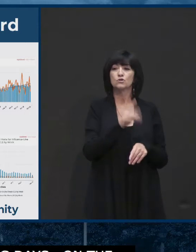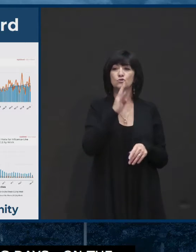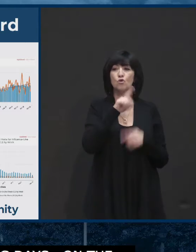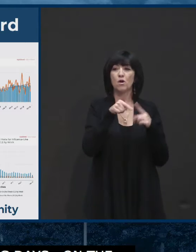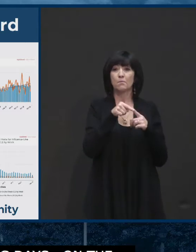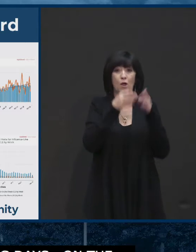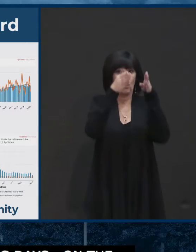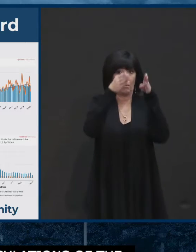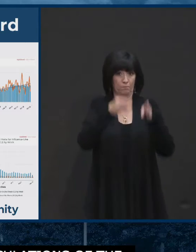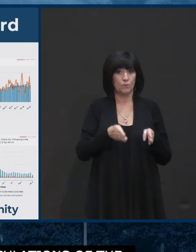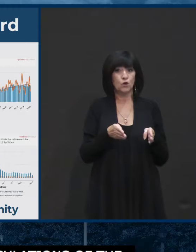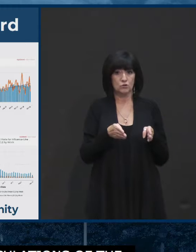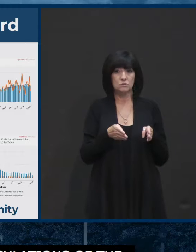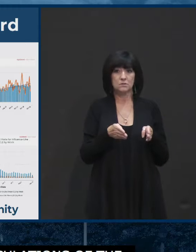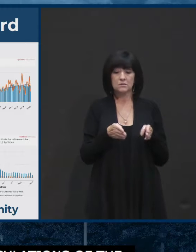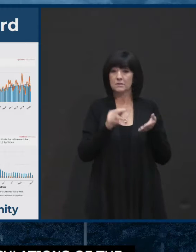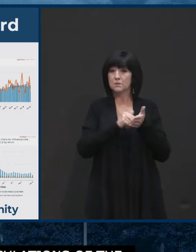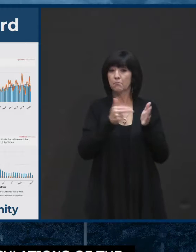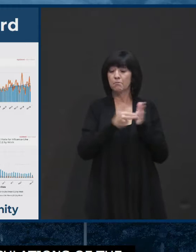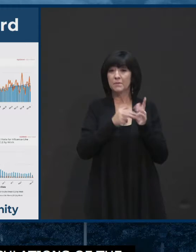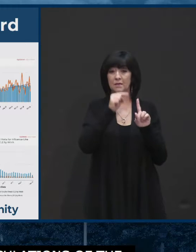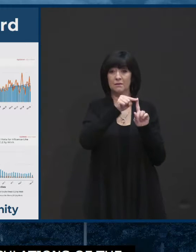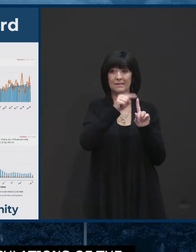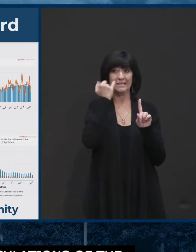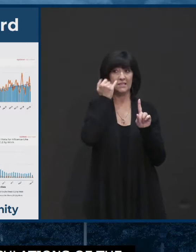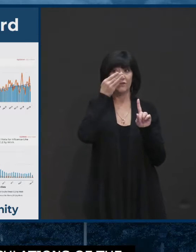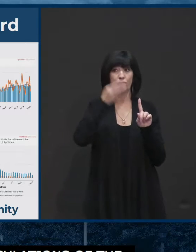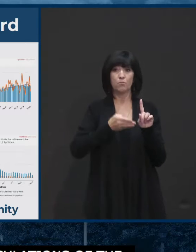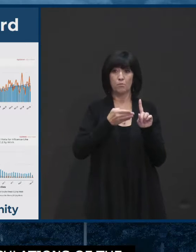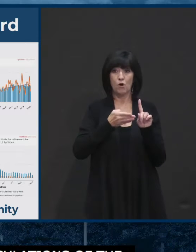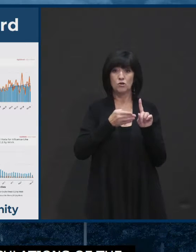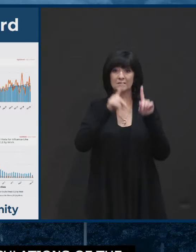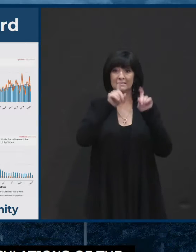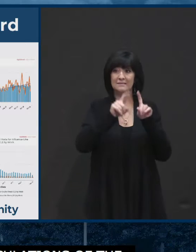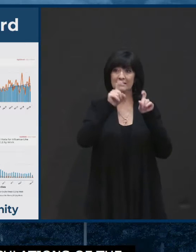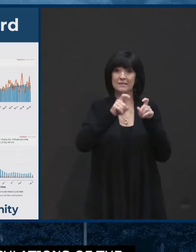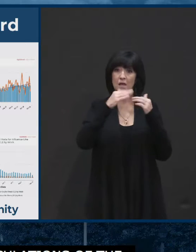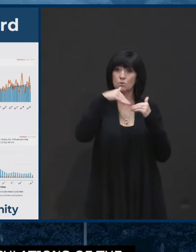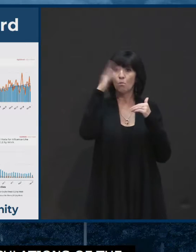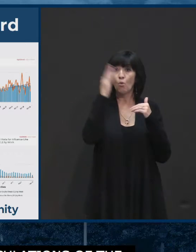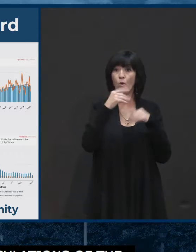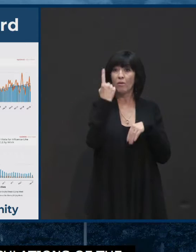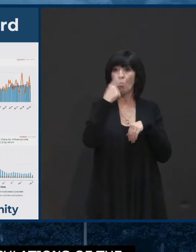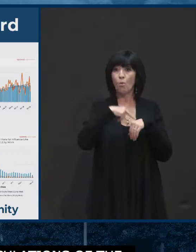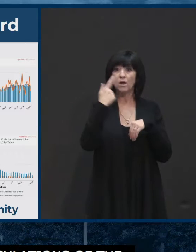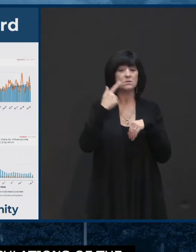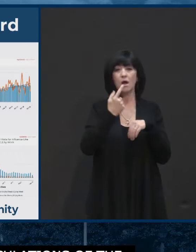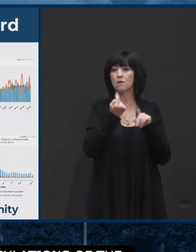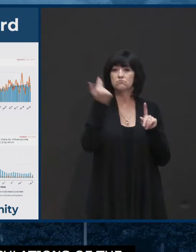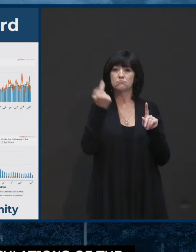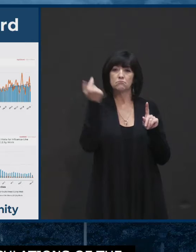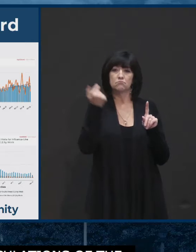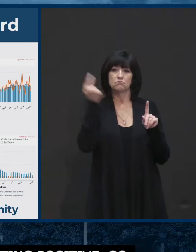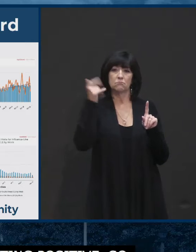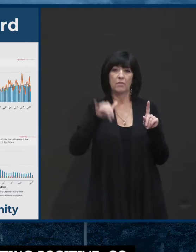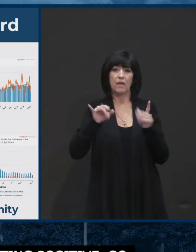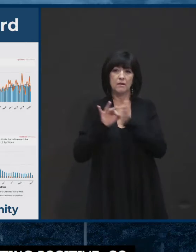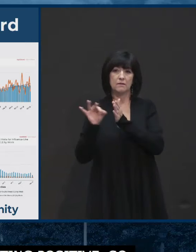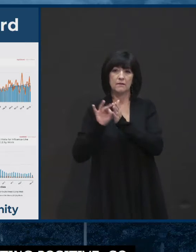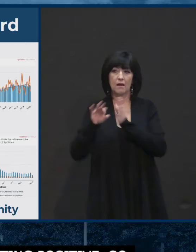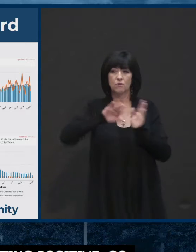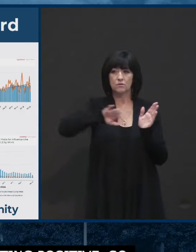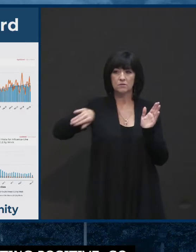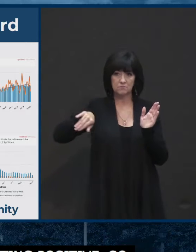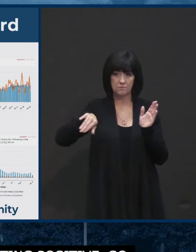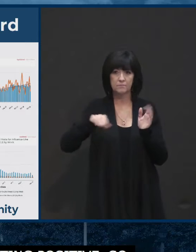so excluding people who've been tested more than once. In the middle is the percentage of the tests, all tests, including second